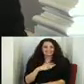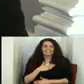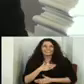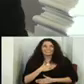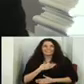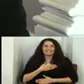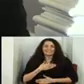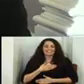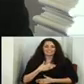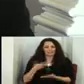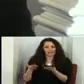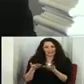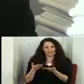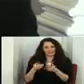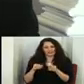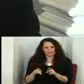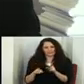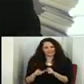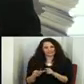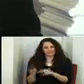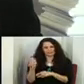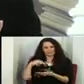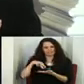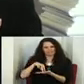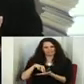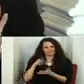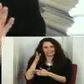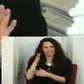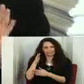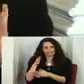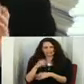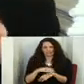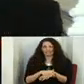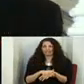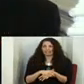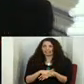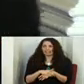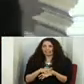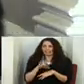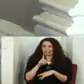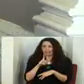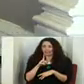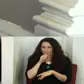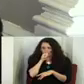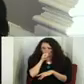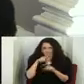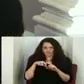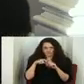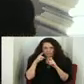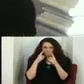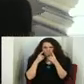Up and speak to you. I doubt I'm going to be able to get through this without the tears to come with it.